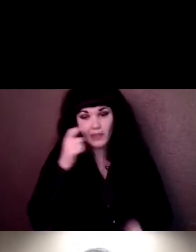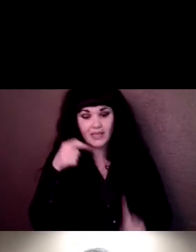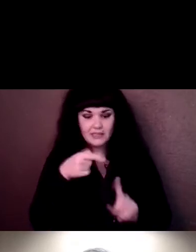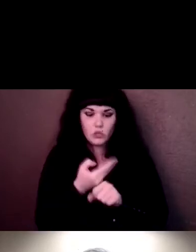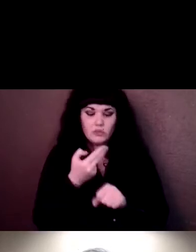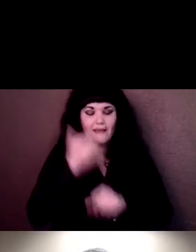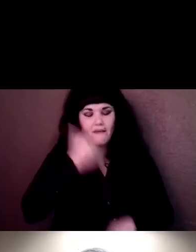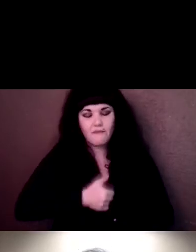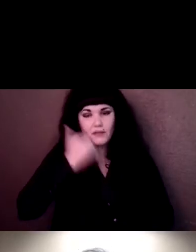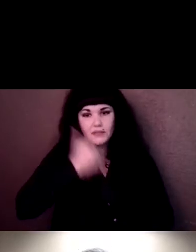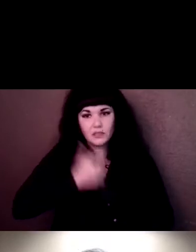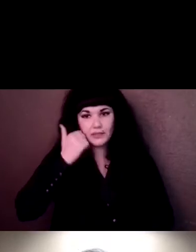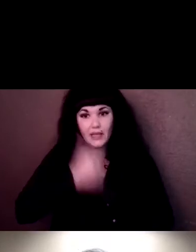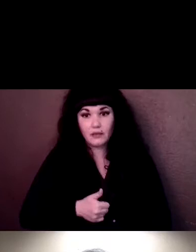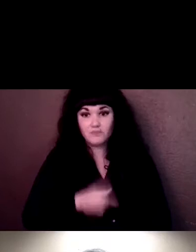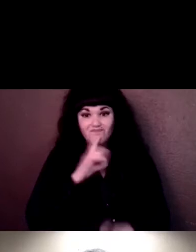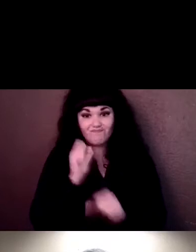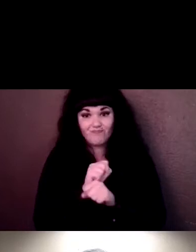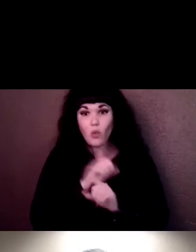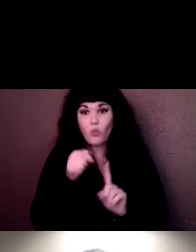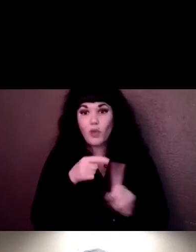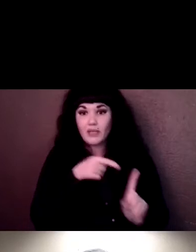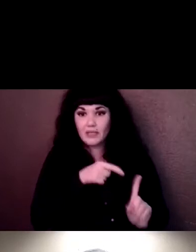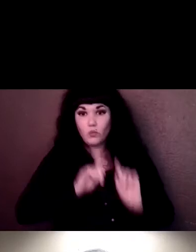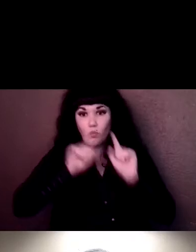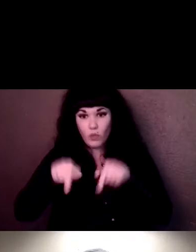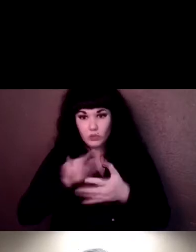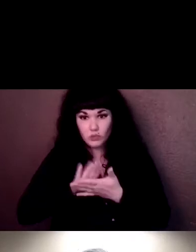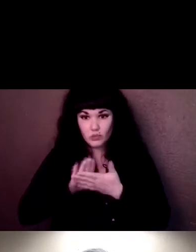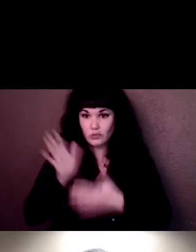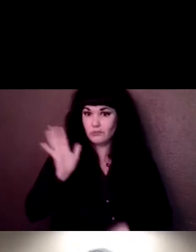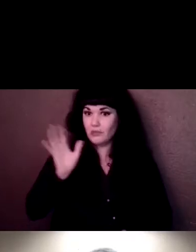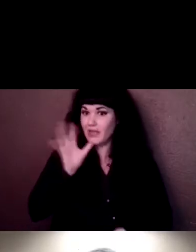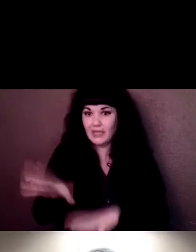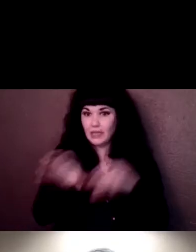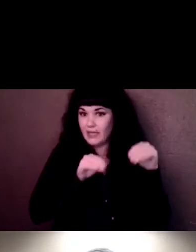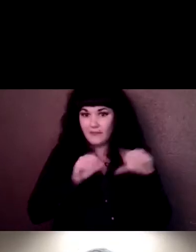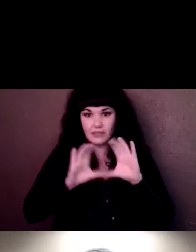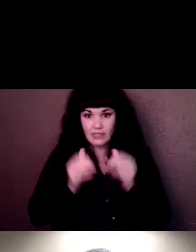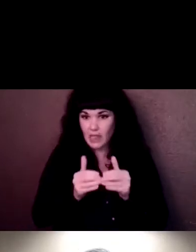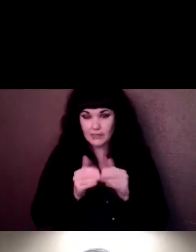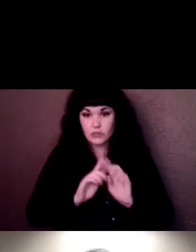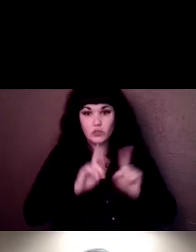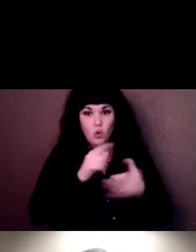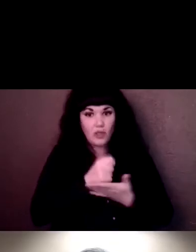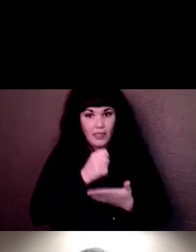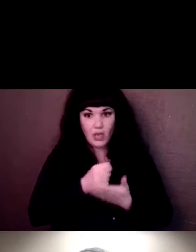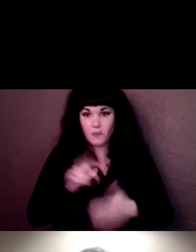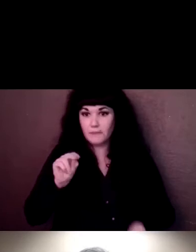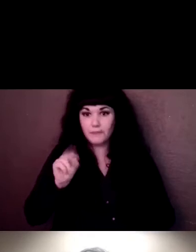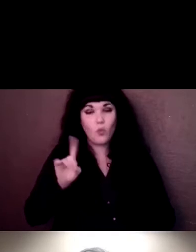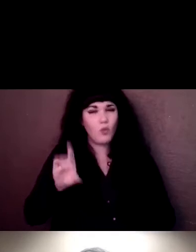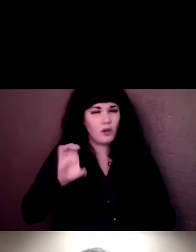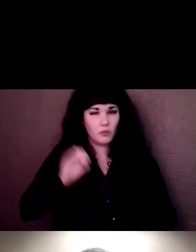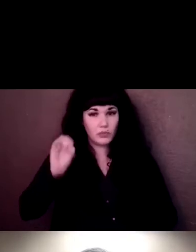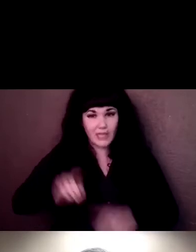was going through school, he didn't leave his classes. He didn't escape from his classes to go to therapy. He relied 100% on